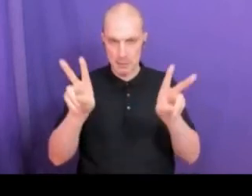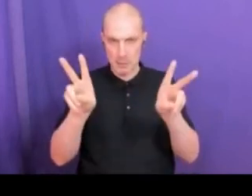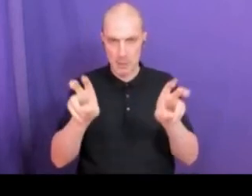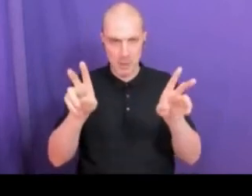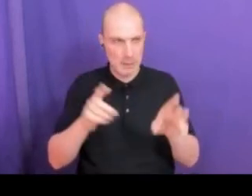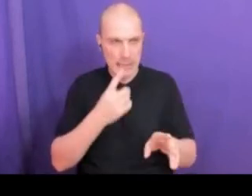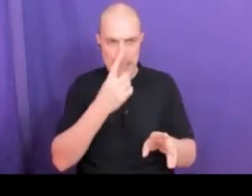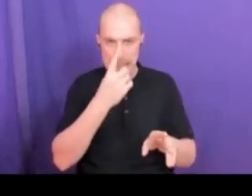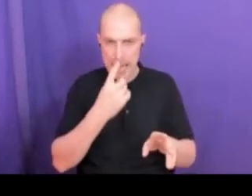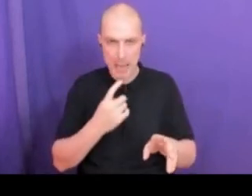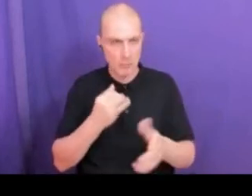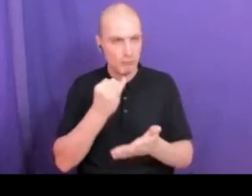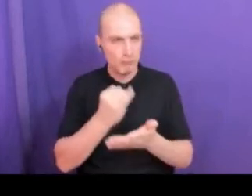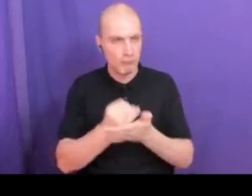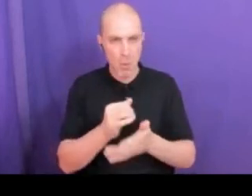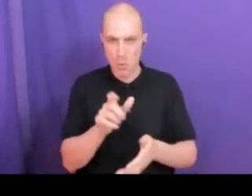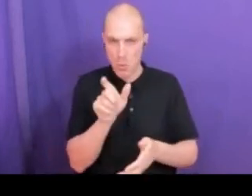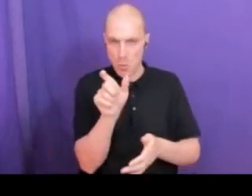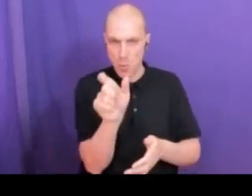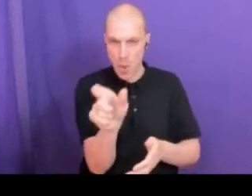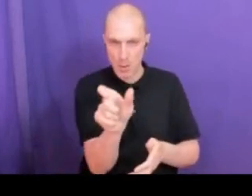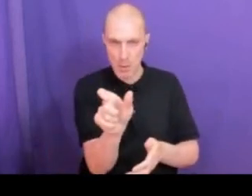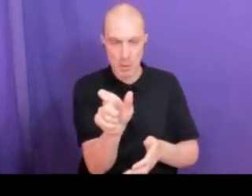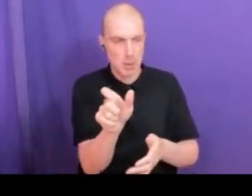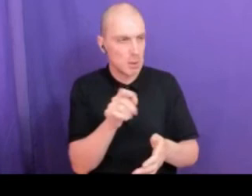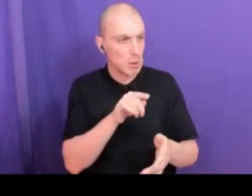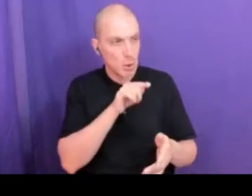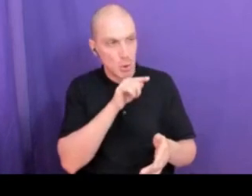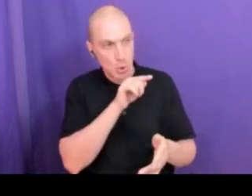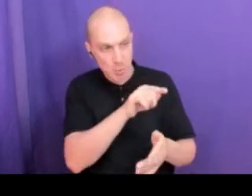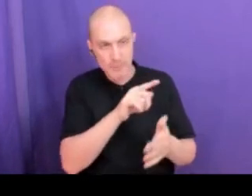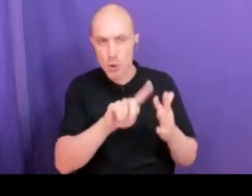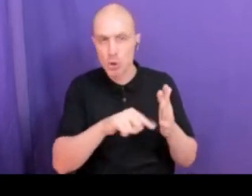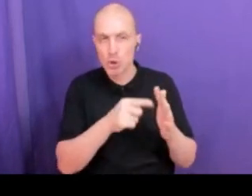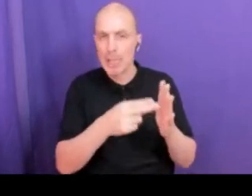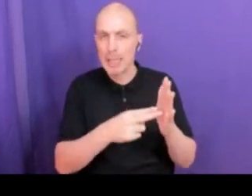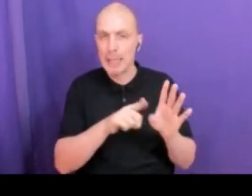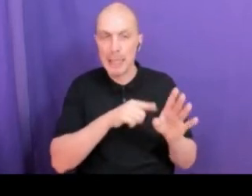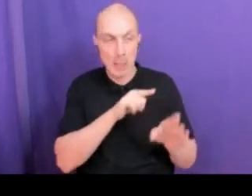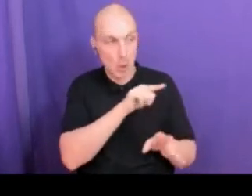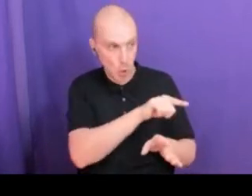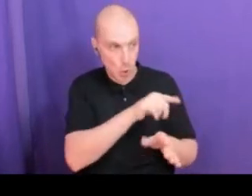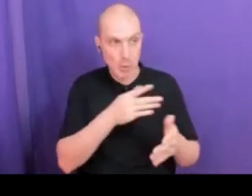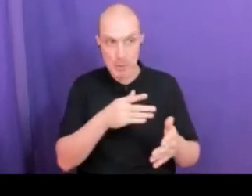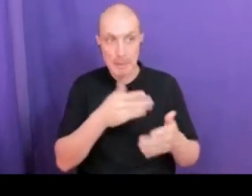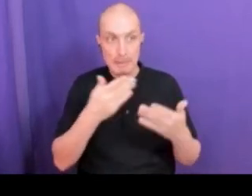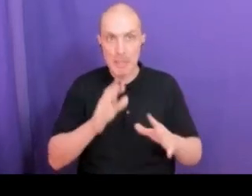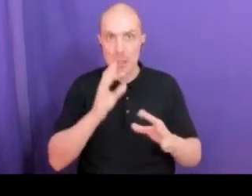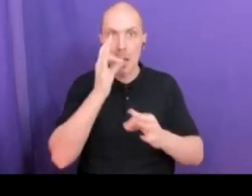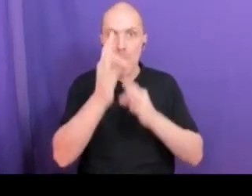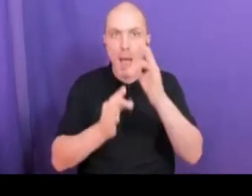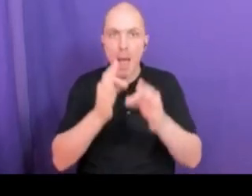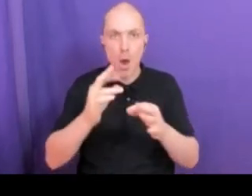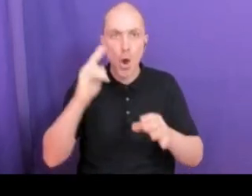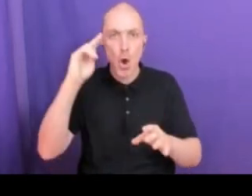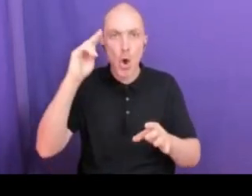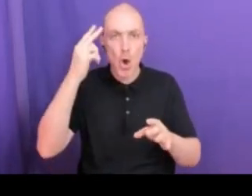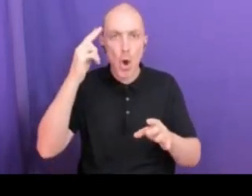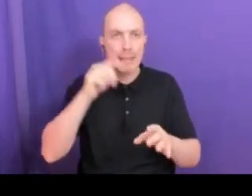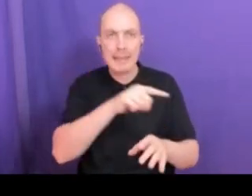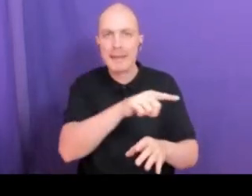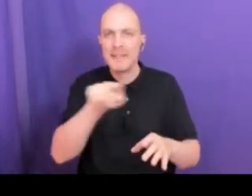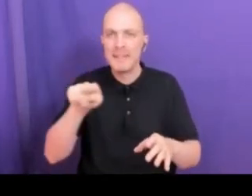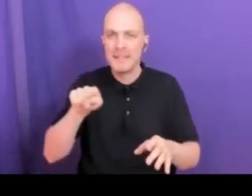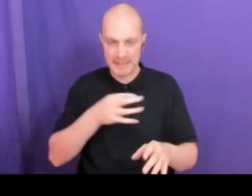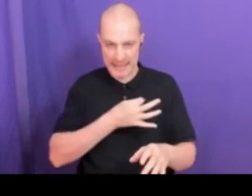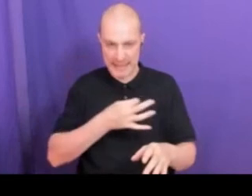in that you're reaching out to all these different cognitive clinics and asking them to fill in the information. So I wonder if there might be a way of